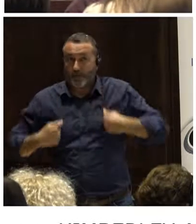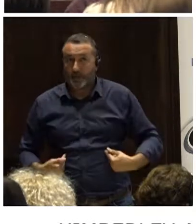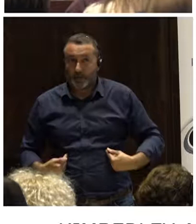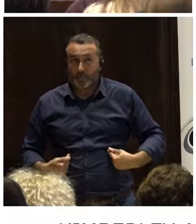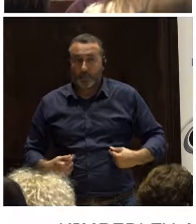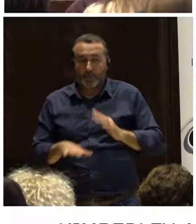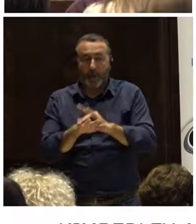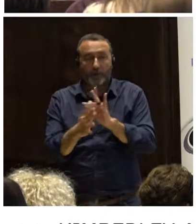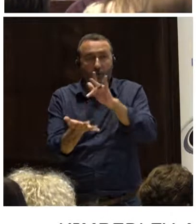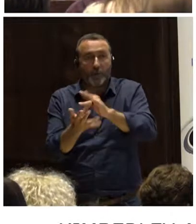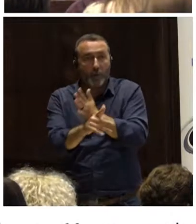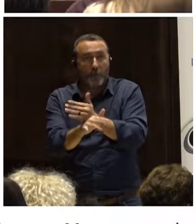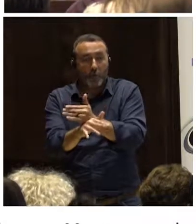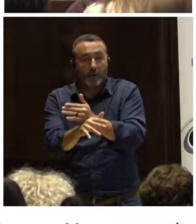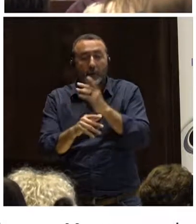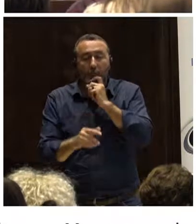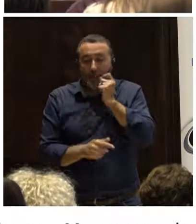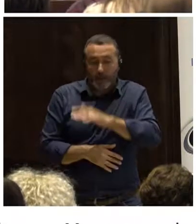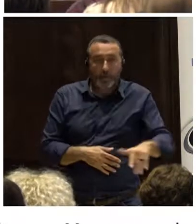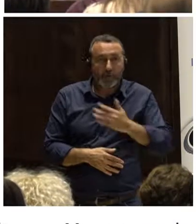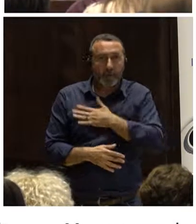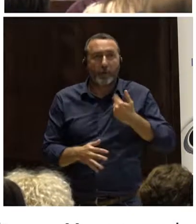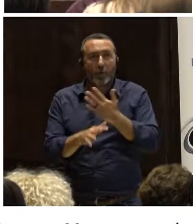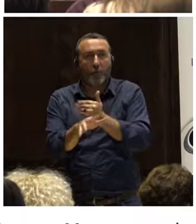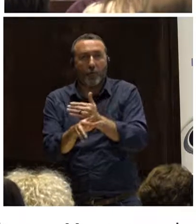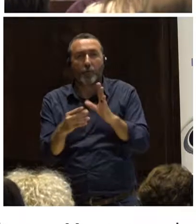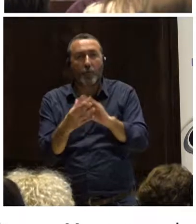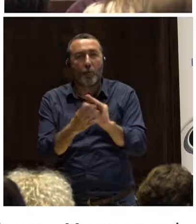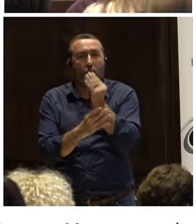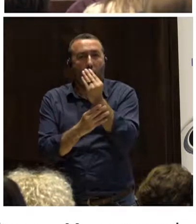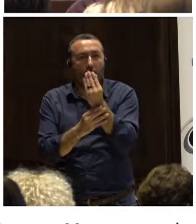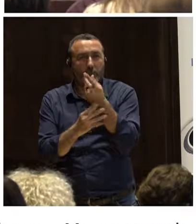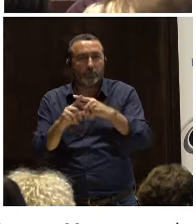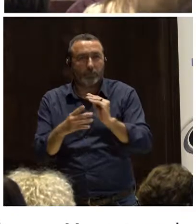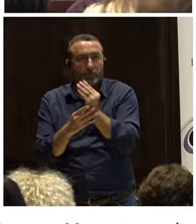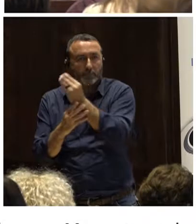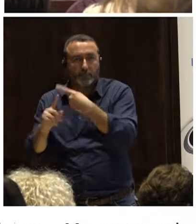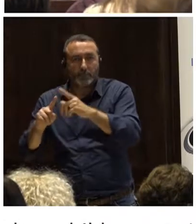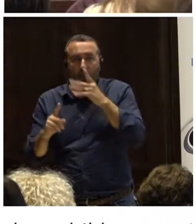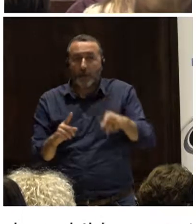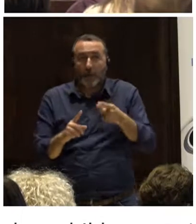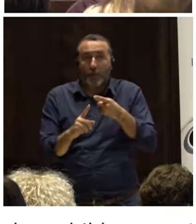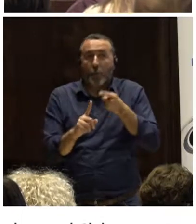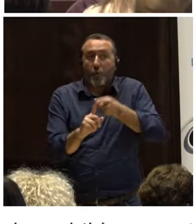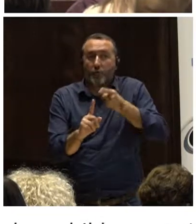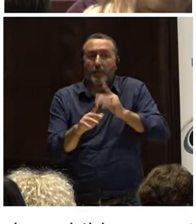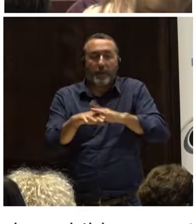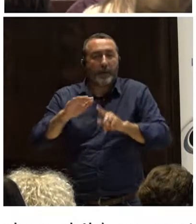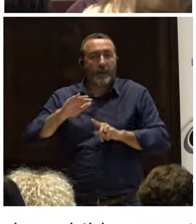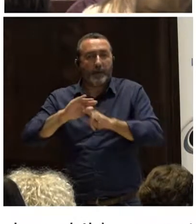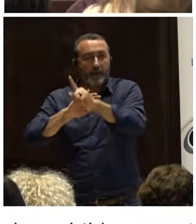want to play with objects, it's so important to their development. They learn lots of cognitive skills, they learn the